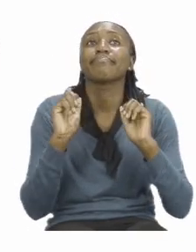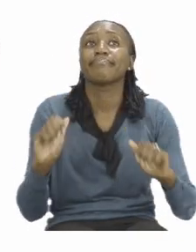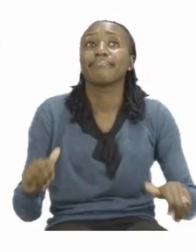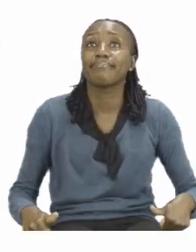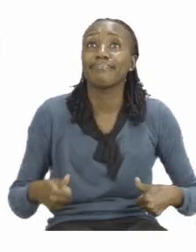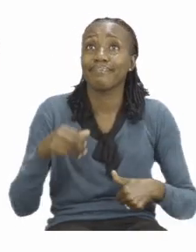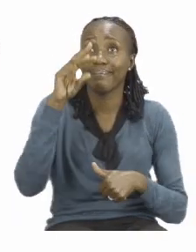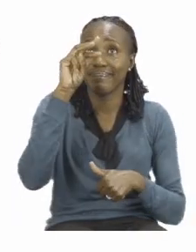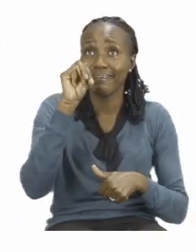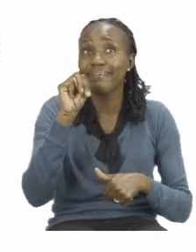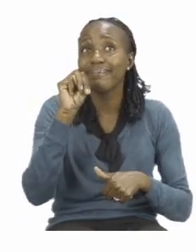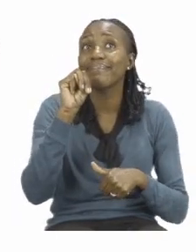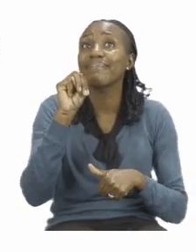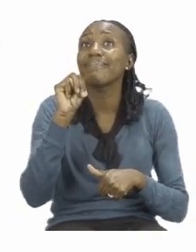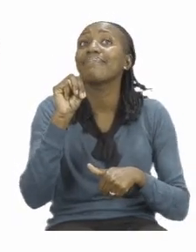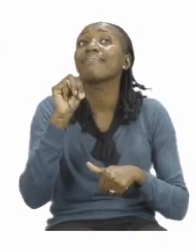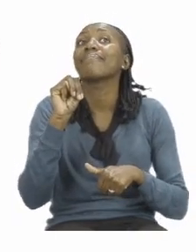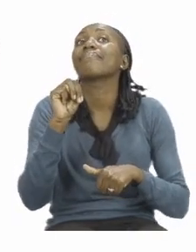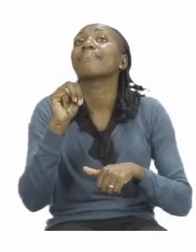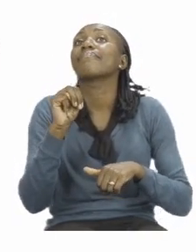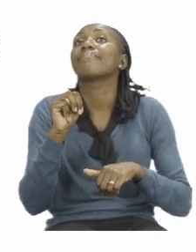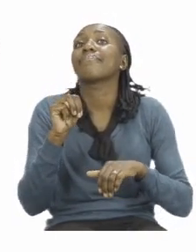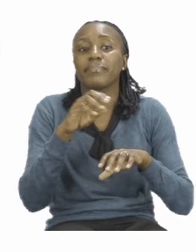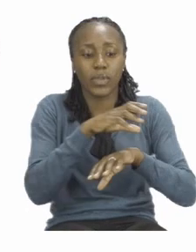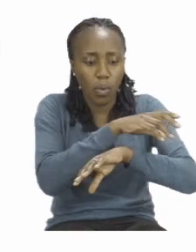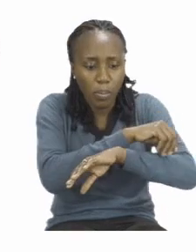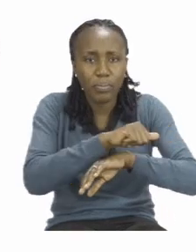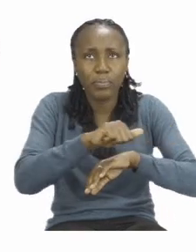Mike's day at the beach.